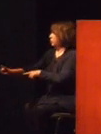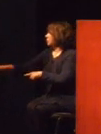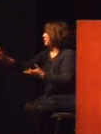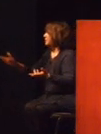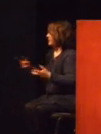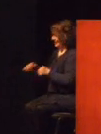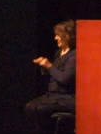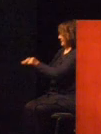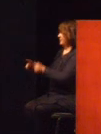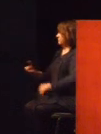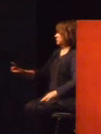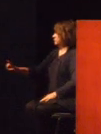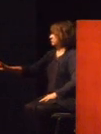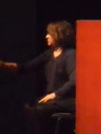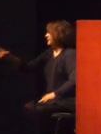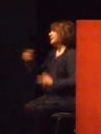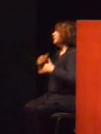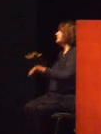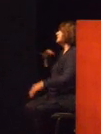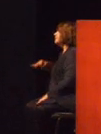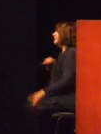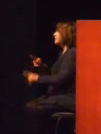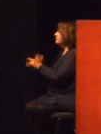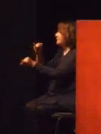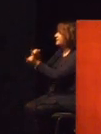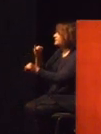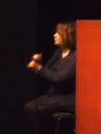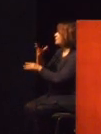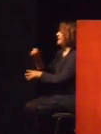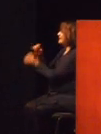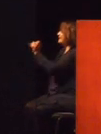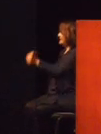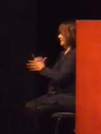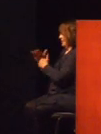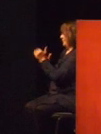direction. And we're still benefiting from institutions and systems that were built to serve